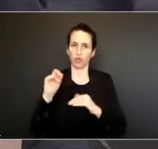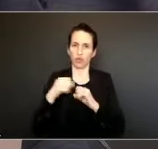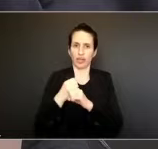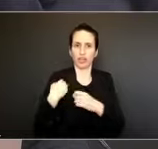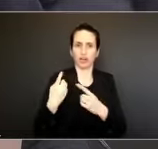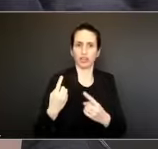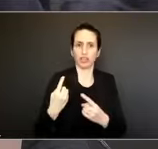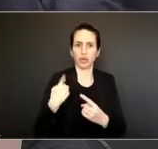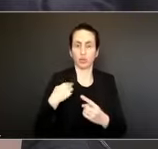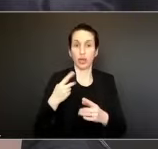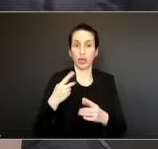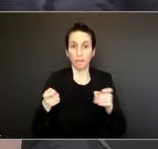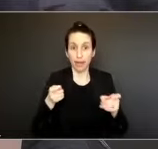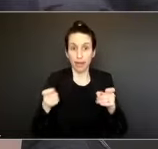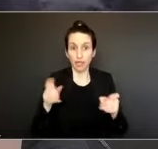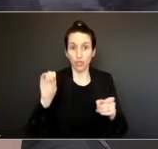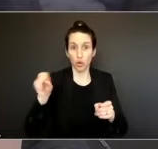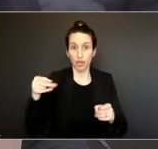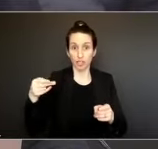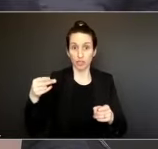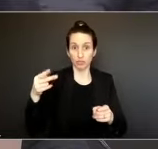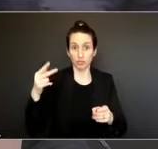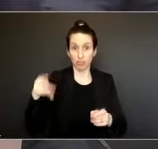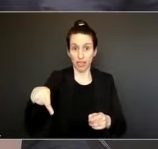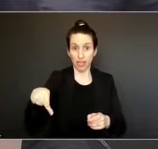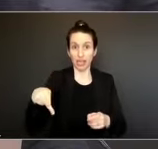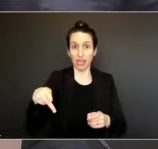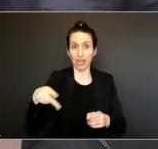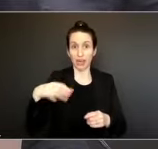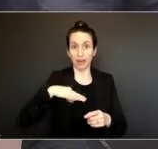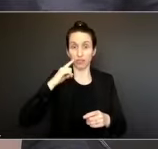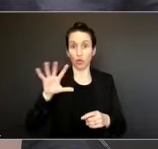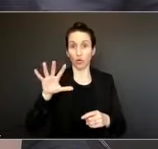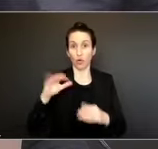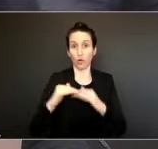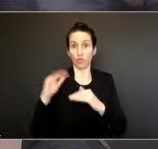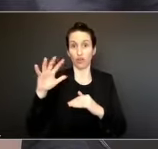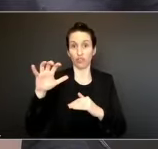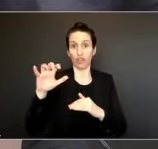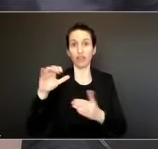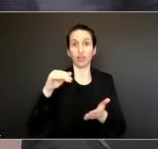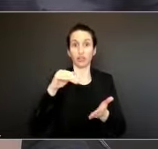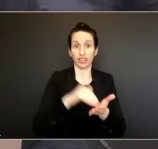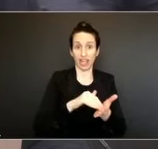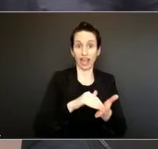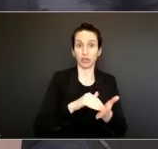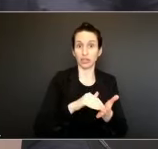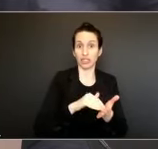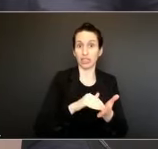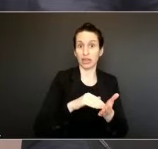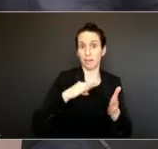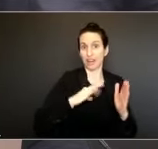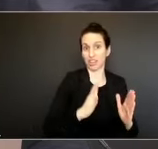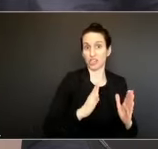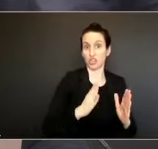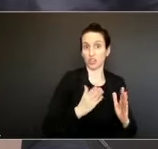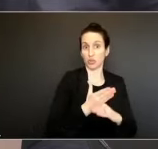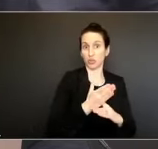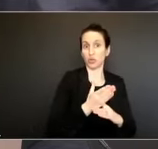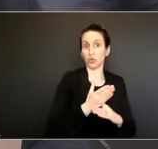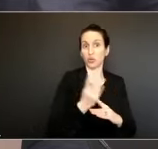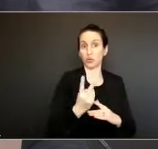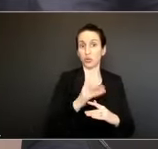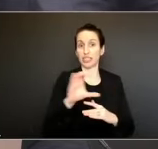500,000 OHP beneficiaries through ownership of 2 CCOs, Jackson Care Connect and Columbia Pacific CCO, as well as being a